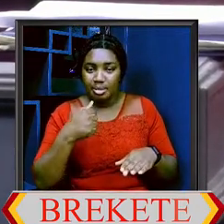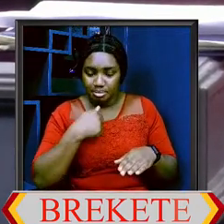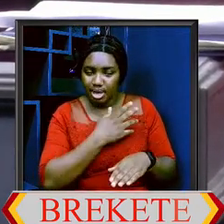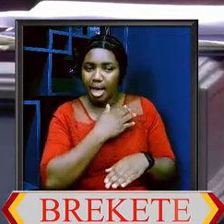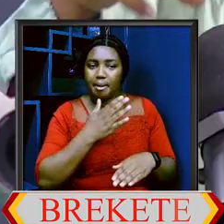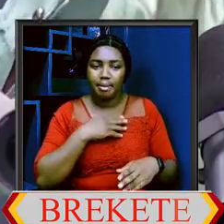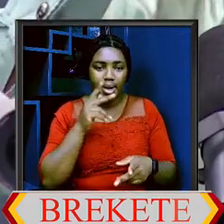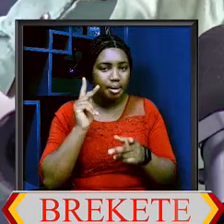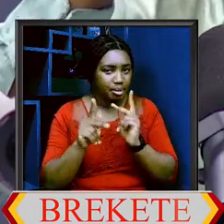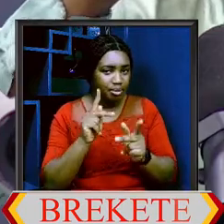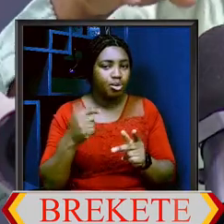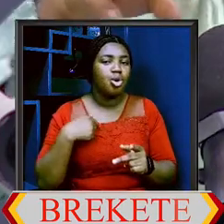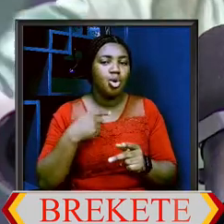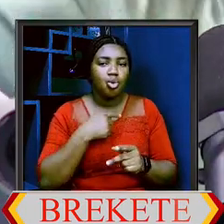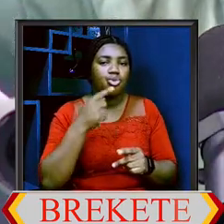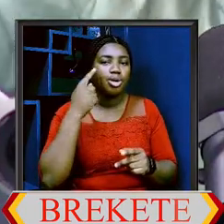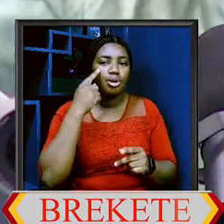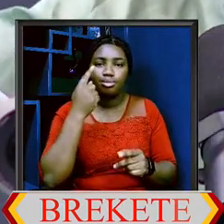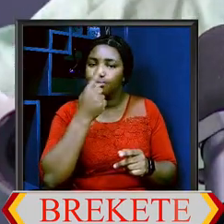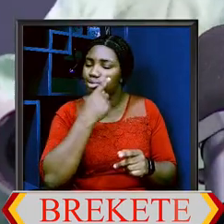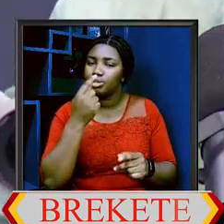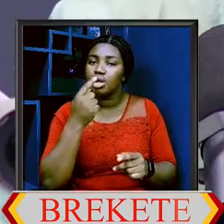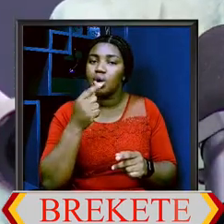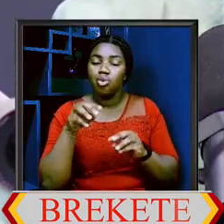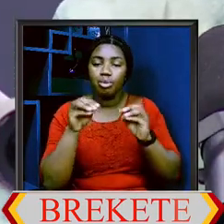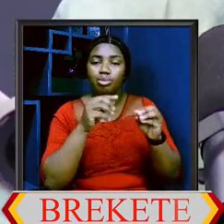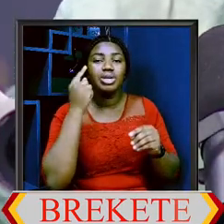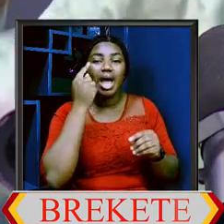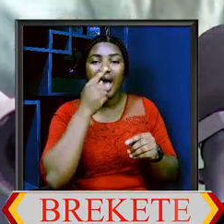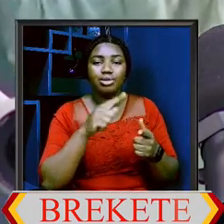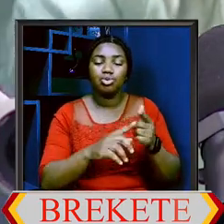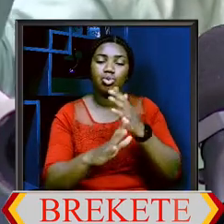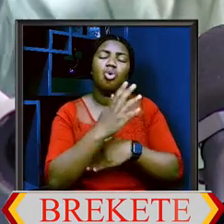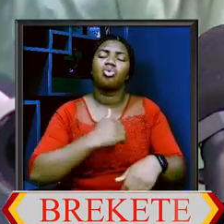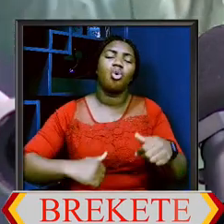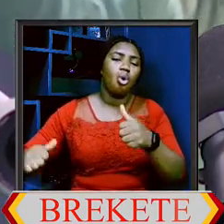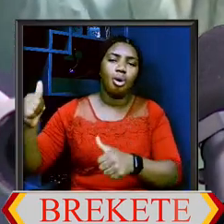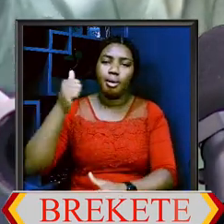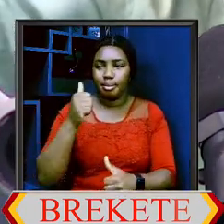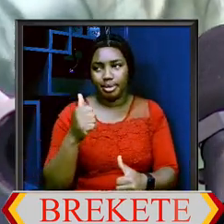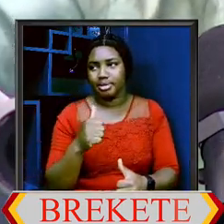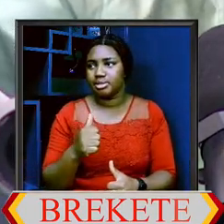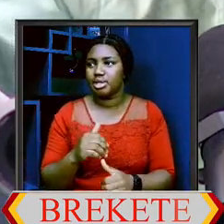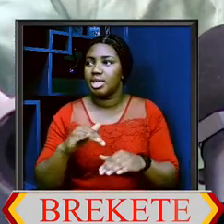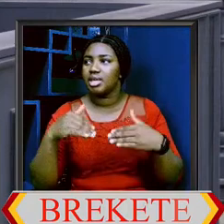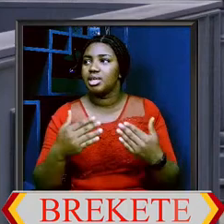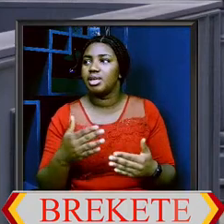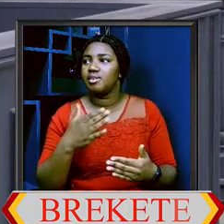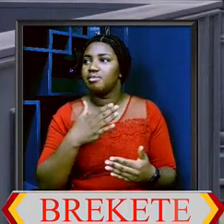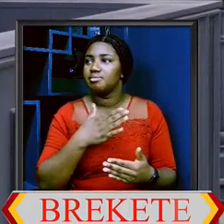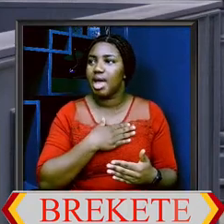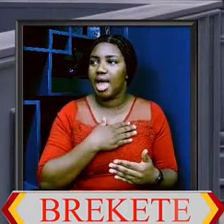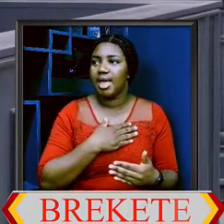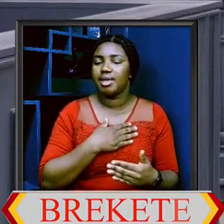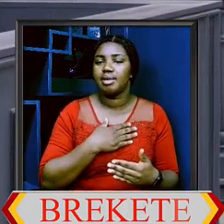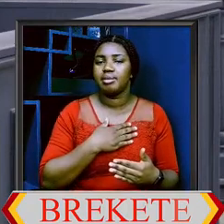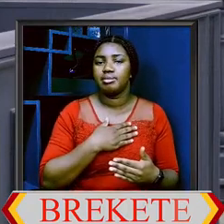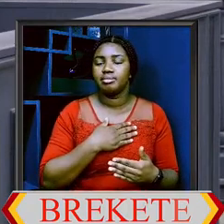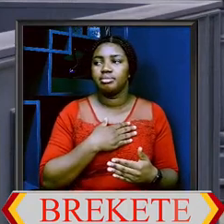people we put eye on to God almighty thank you my where can I give my